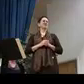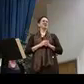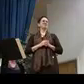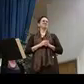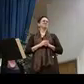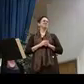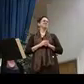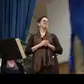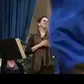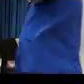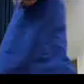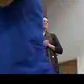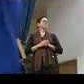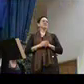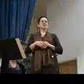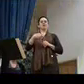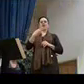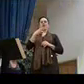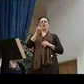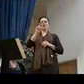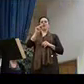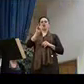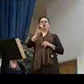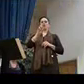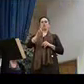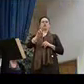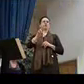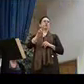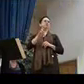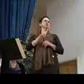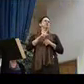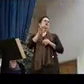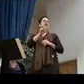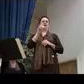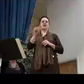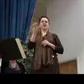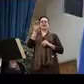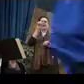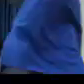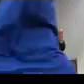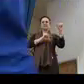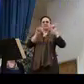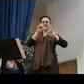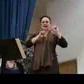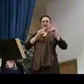Hunter L. Harlan, Associate of Science, General Education.